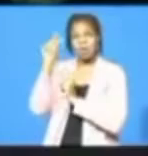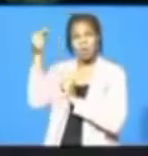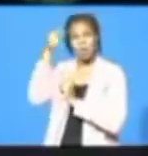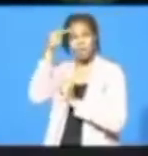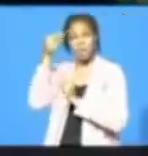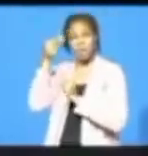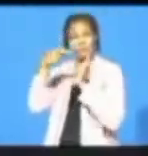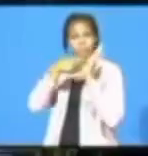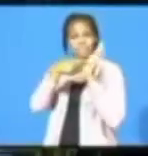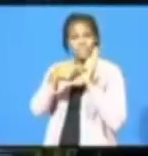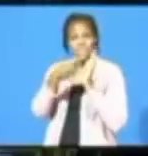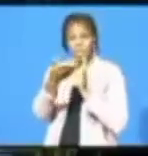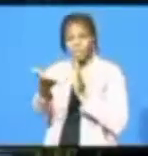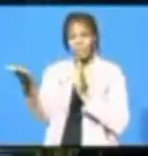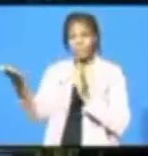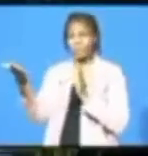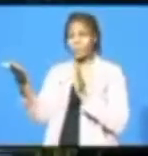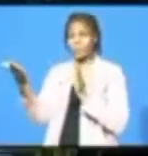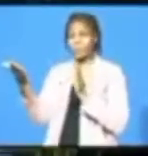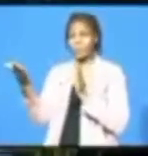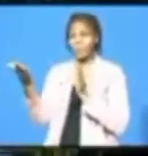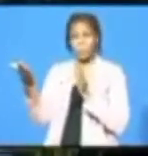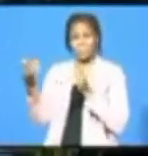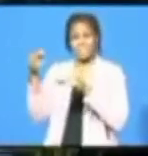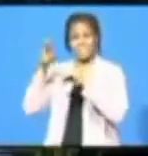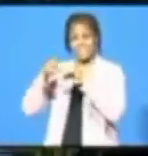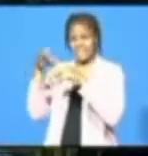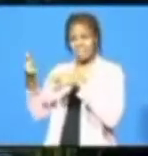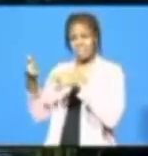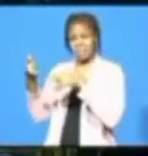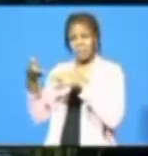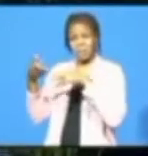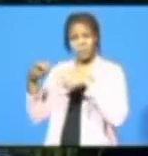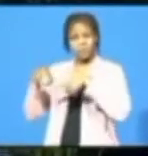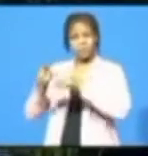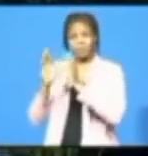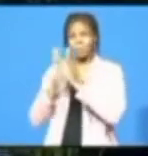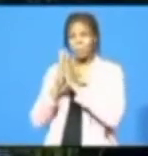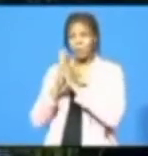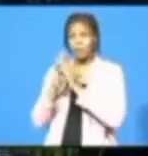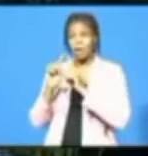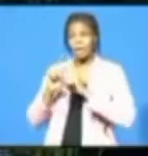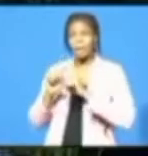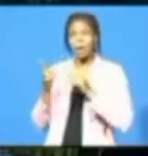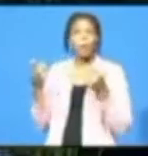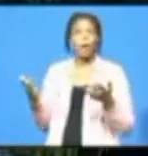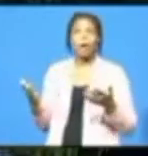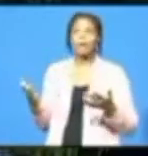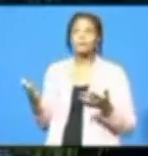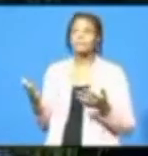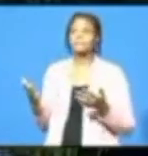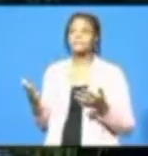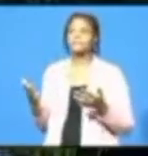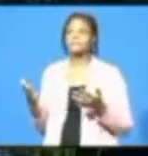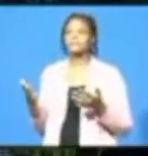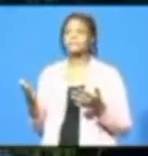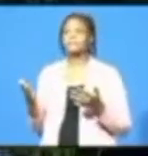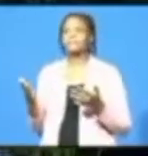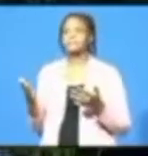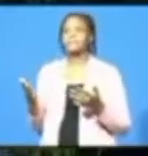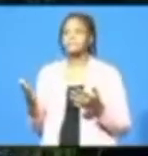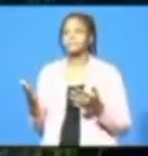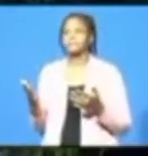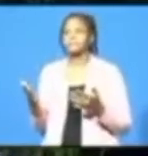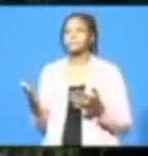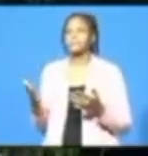and walked out in the midst of his prayer. But here, portion of the prayer